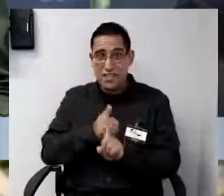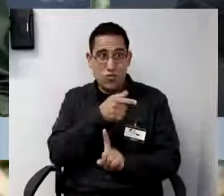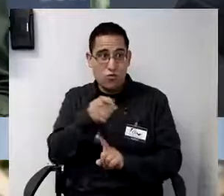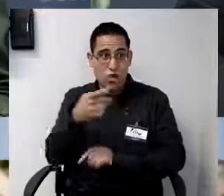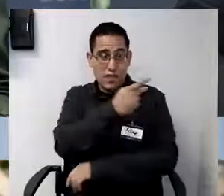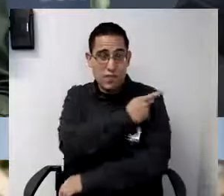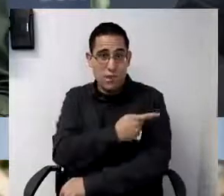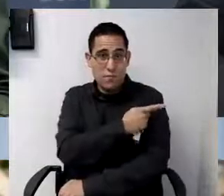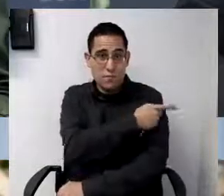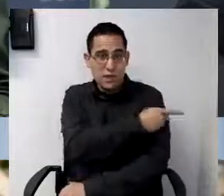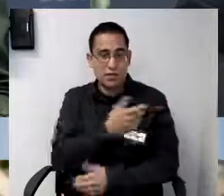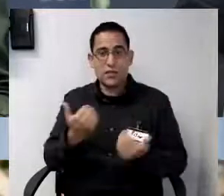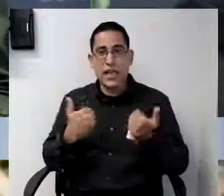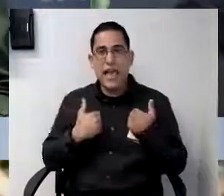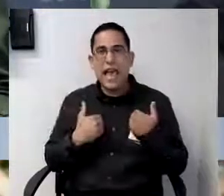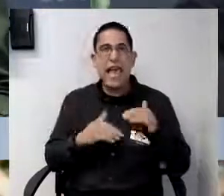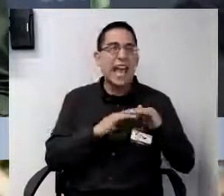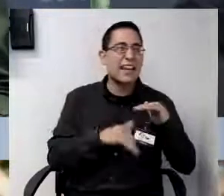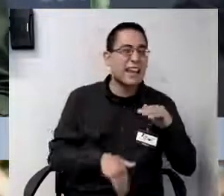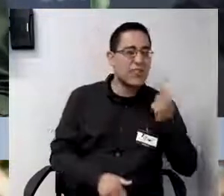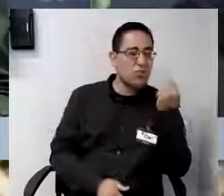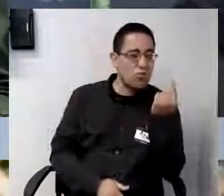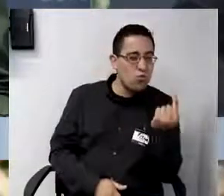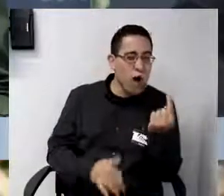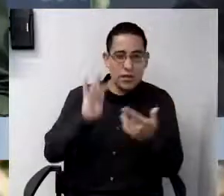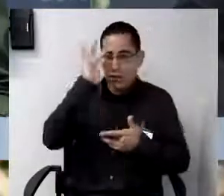least one underlying comorbidity.